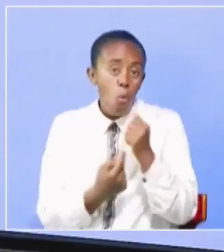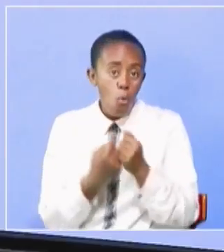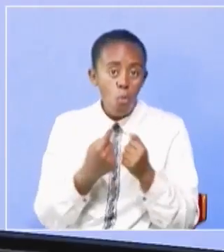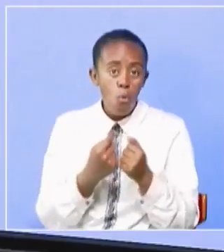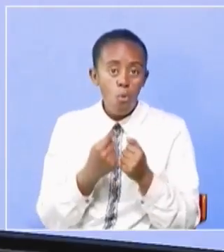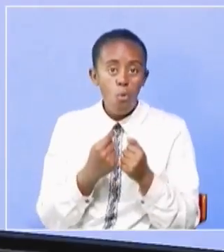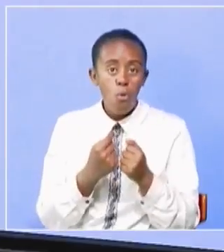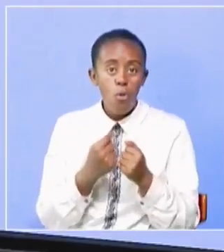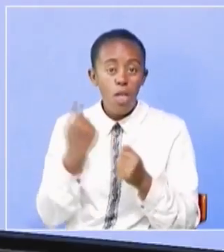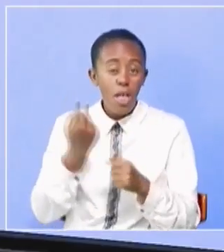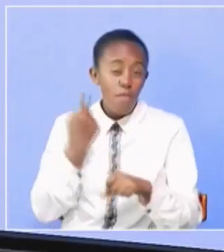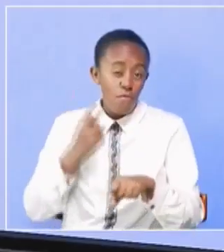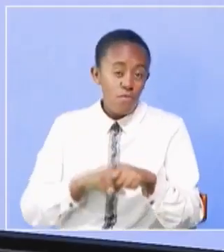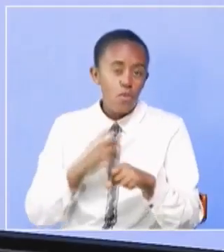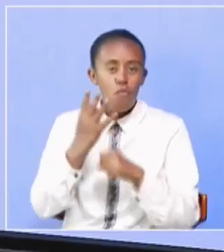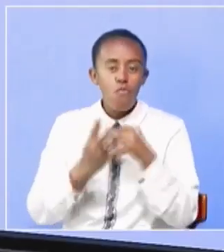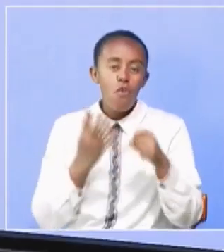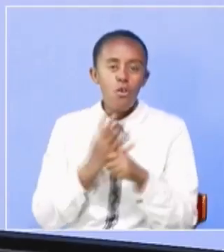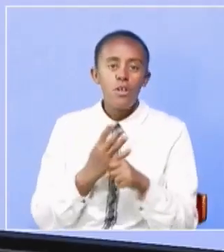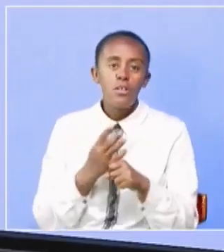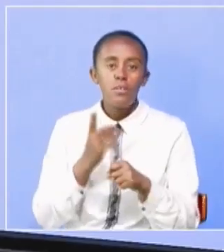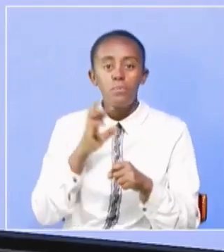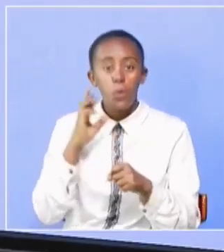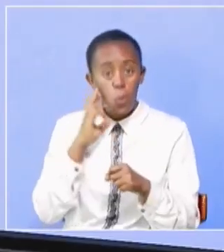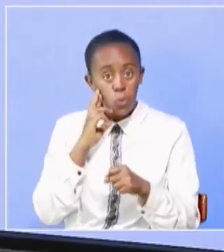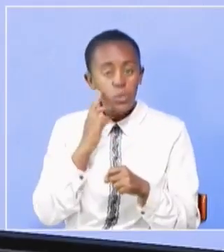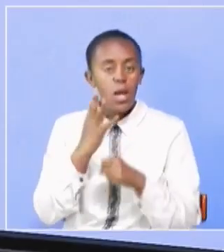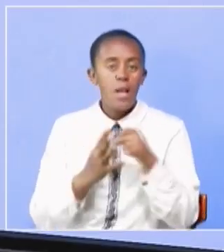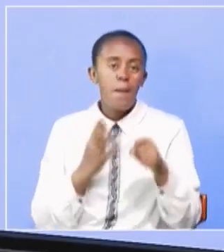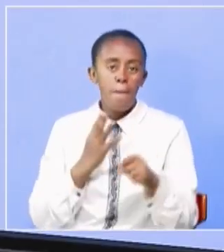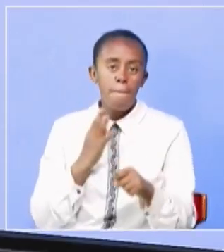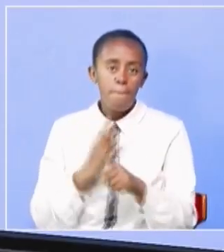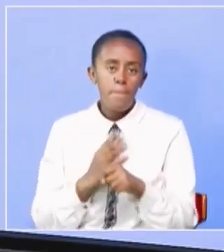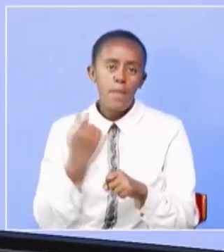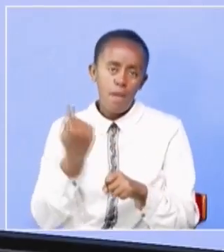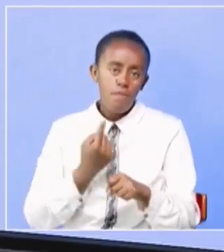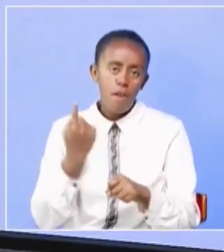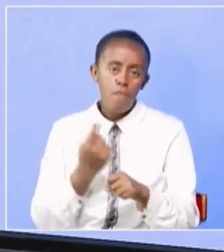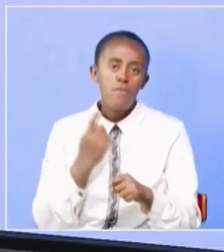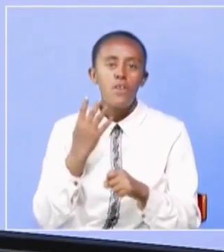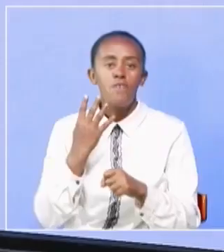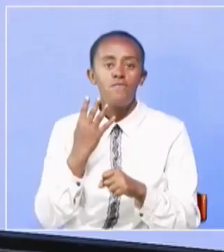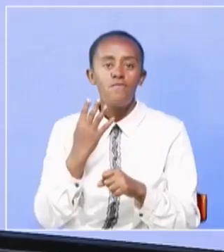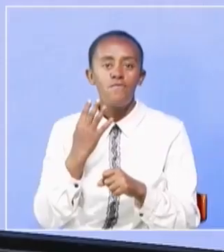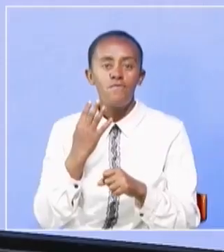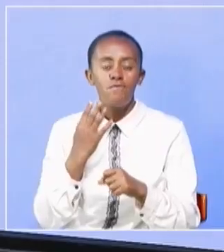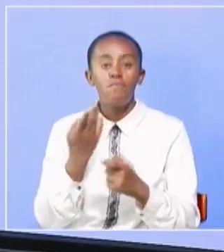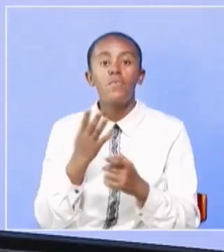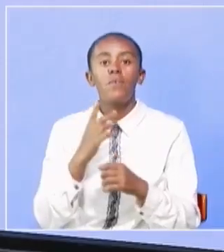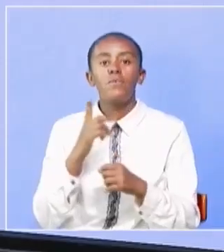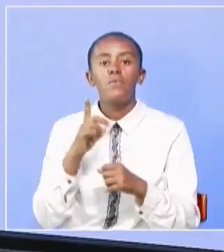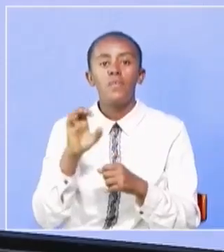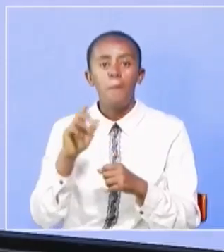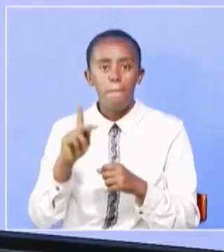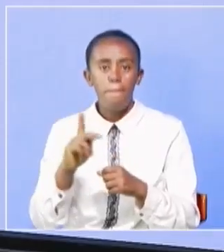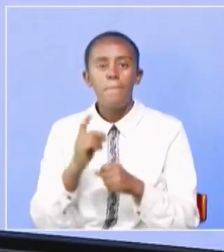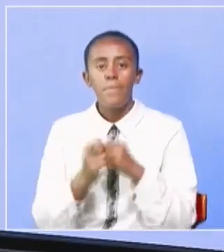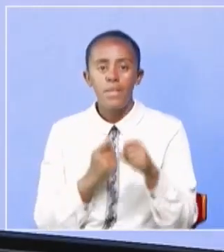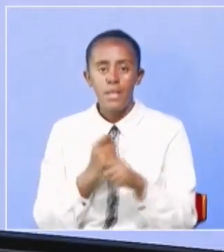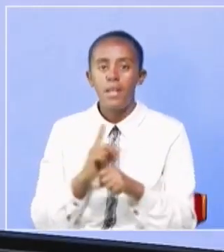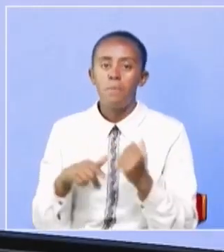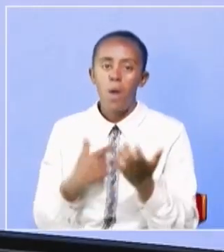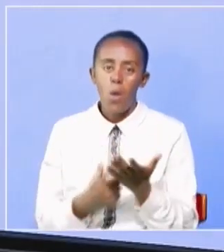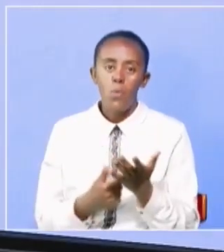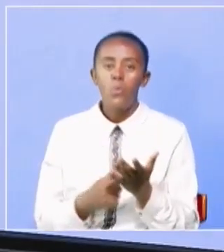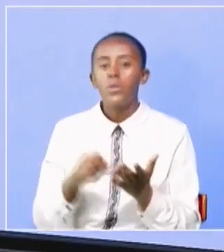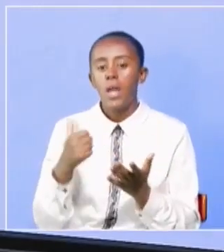birthday every 4 years, because the leap year comes what? Every 4 years. That is what leap year is about. So